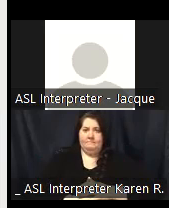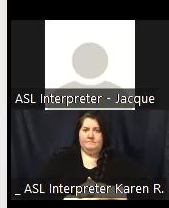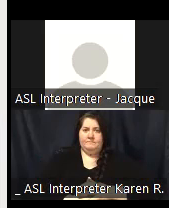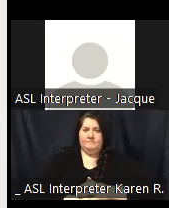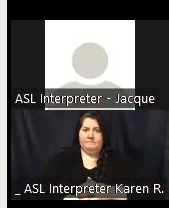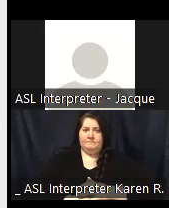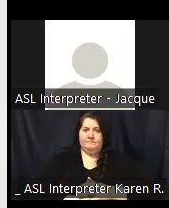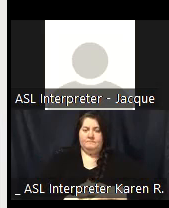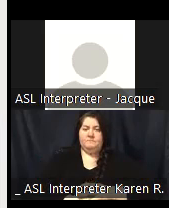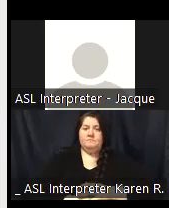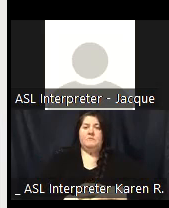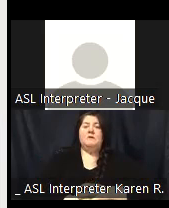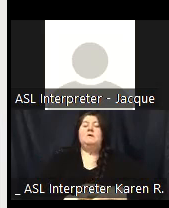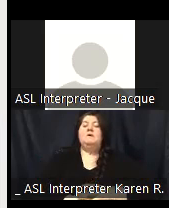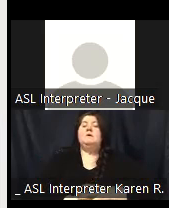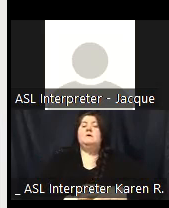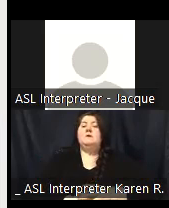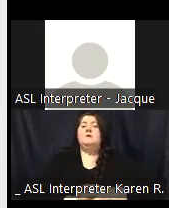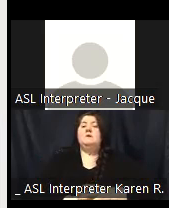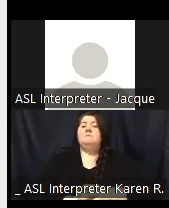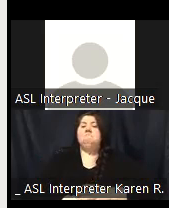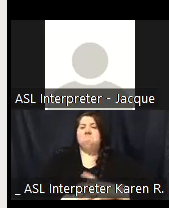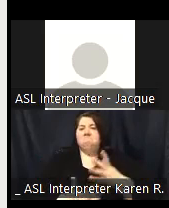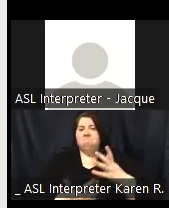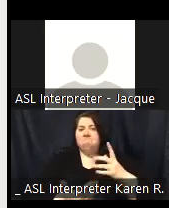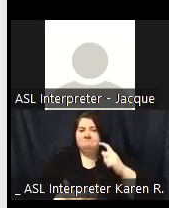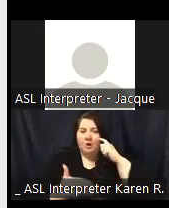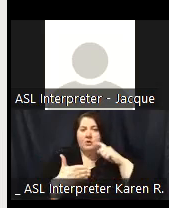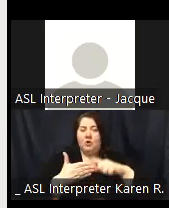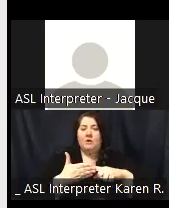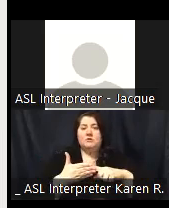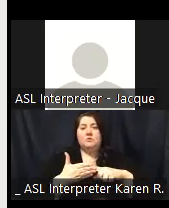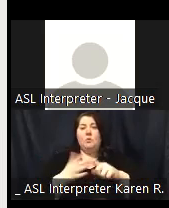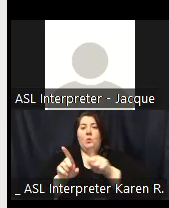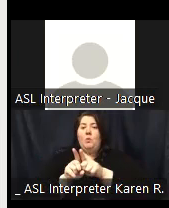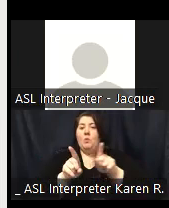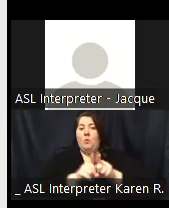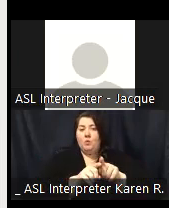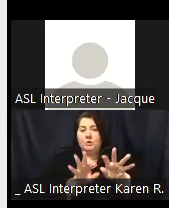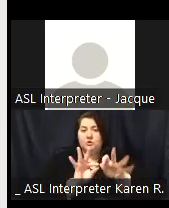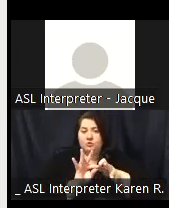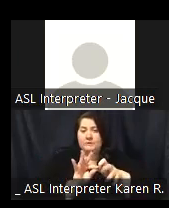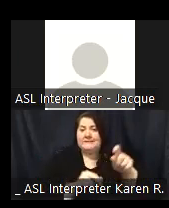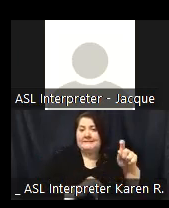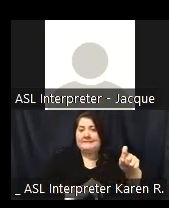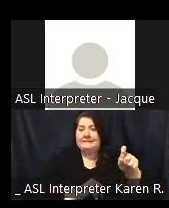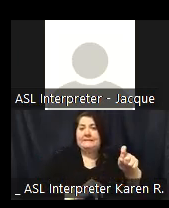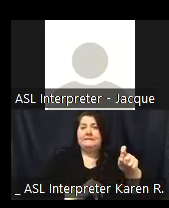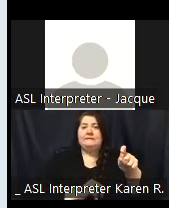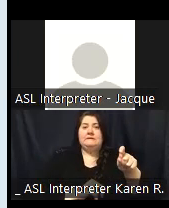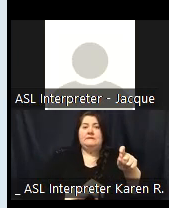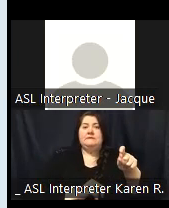We want to acknowledge that there are also interpreters needed at times